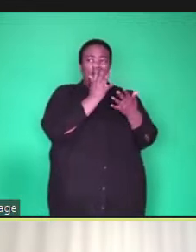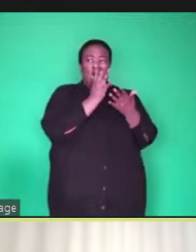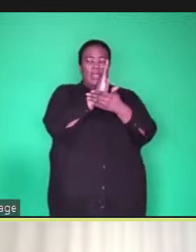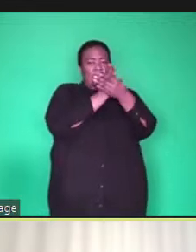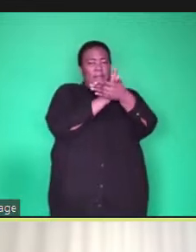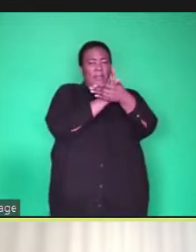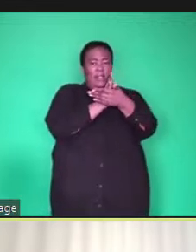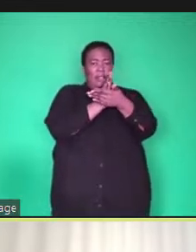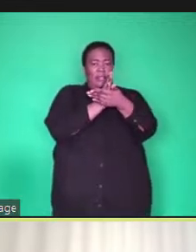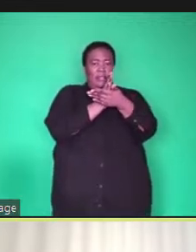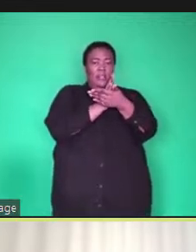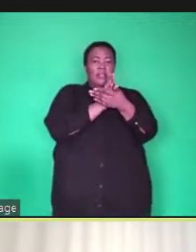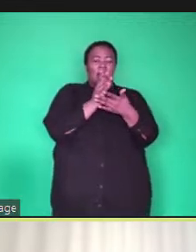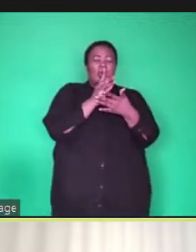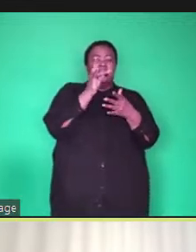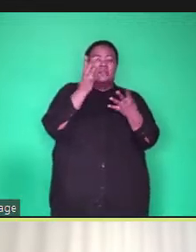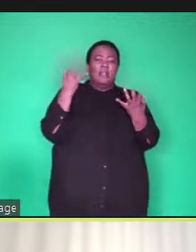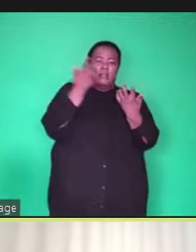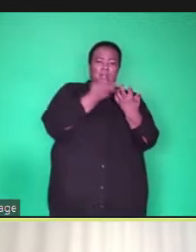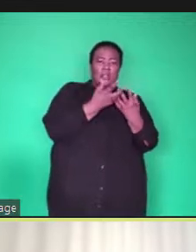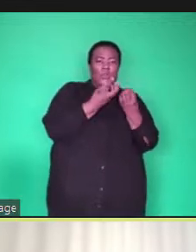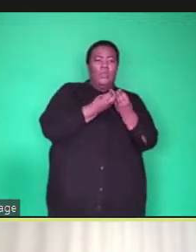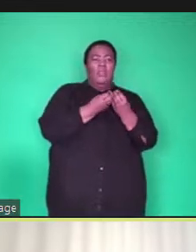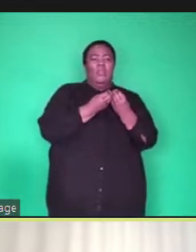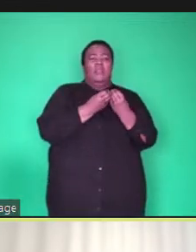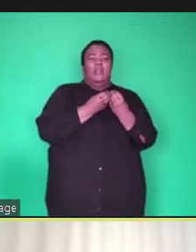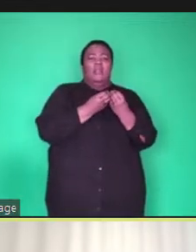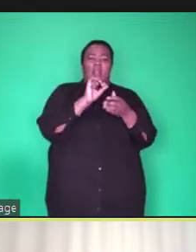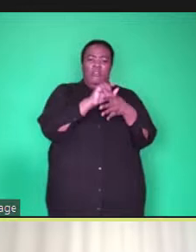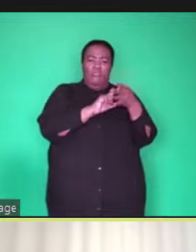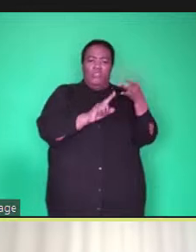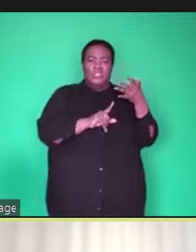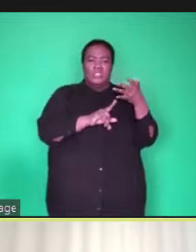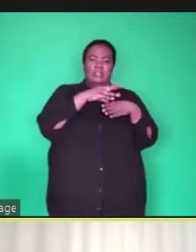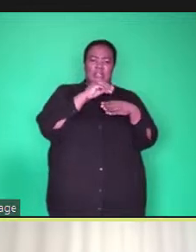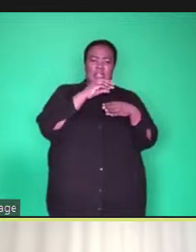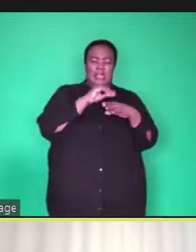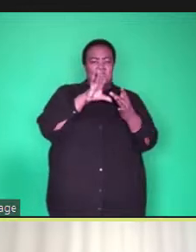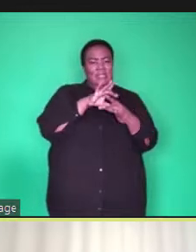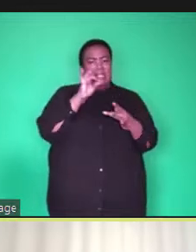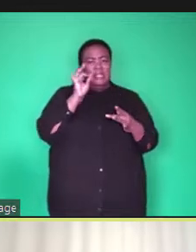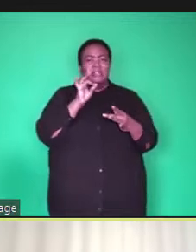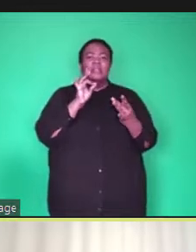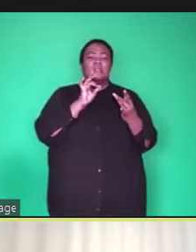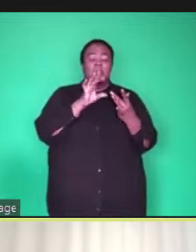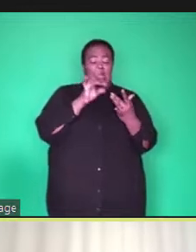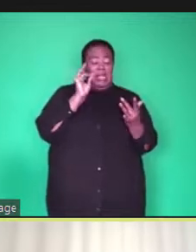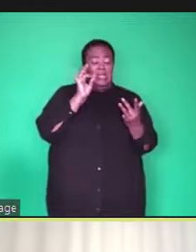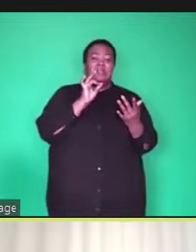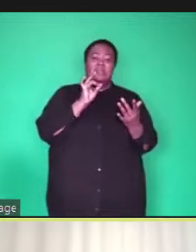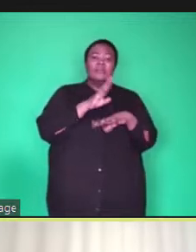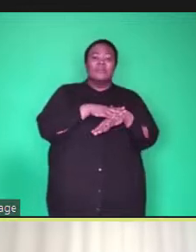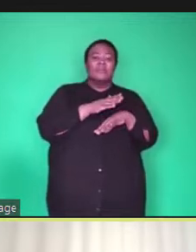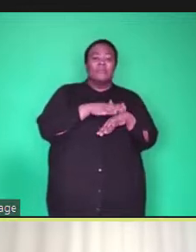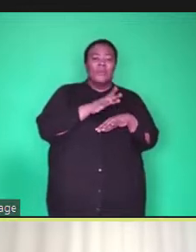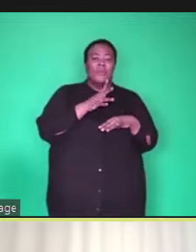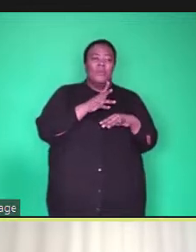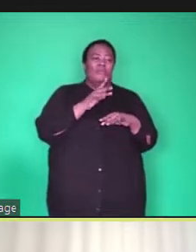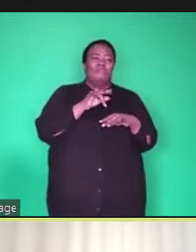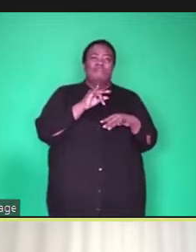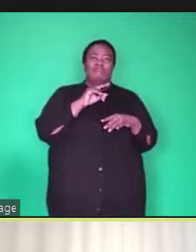fits with the existing literature, which shows that migration is age selective and it's mainly young adults who move. There are very few old people